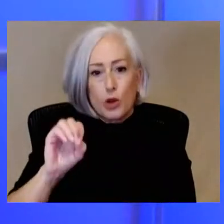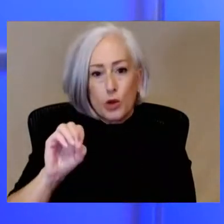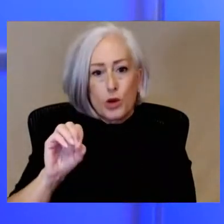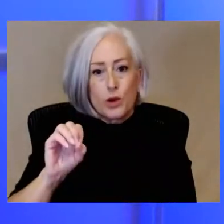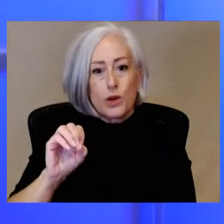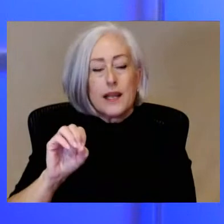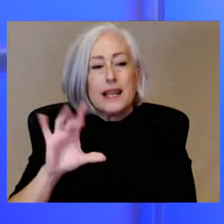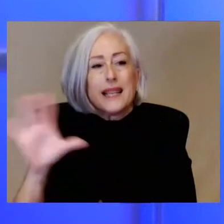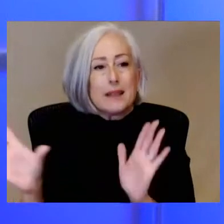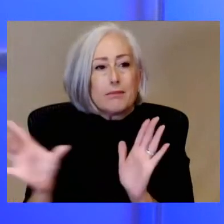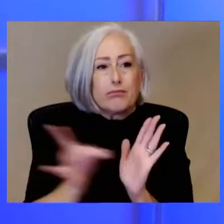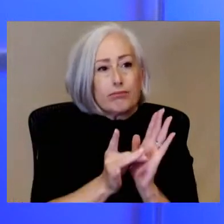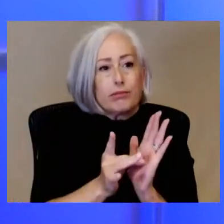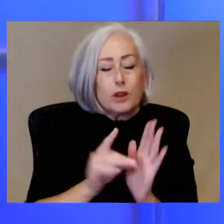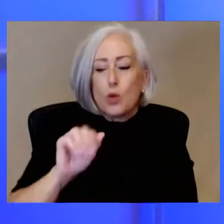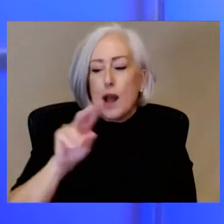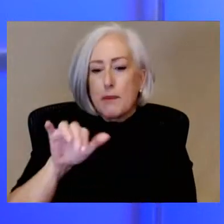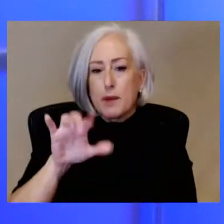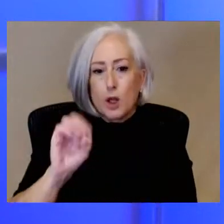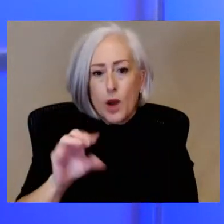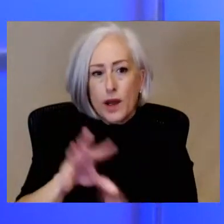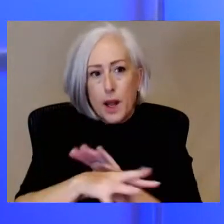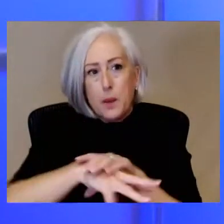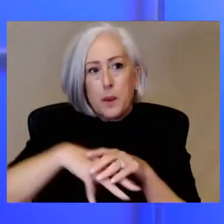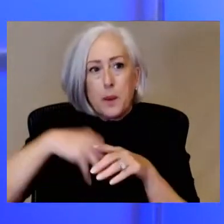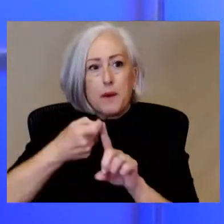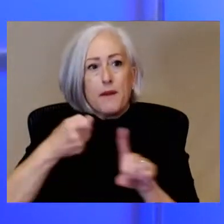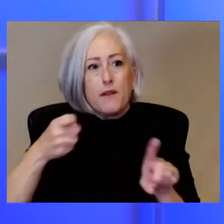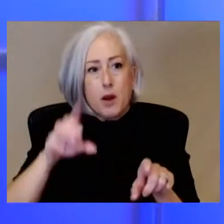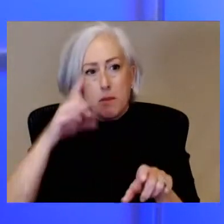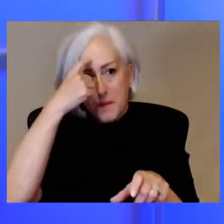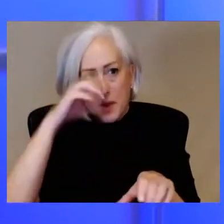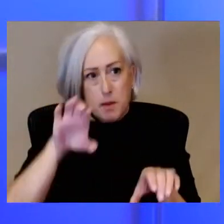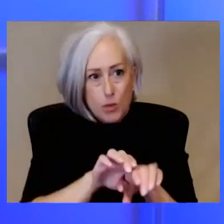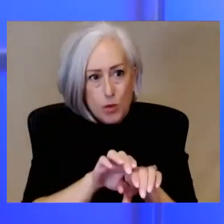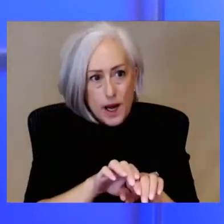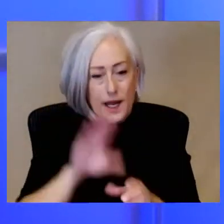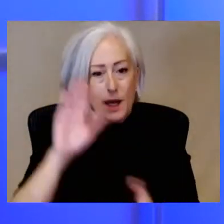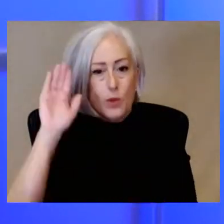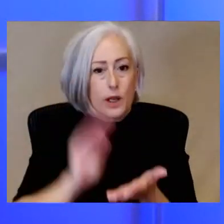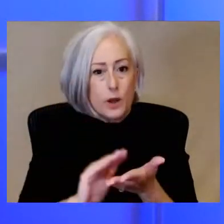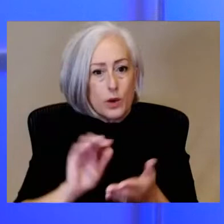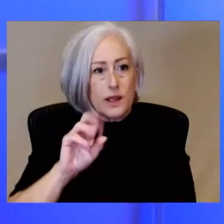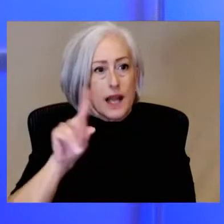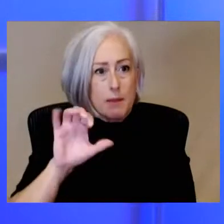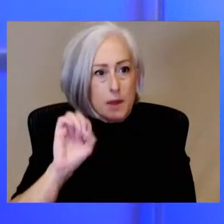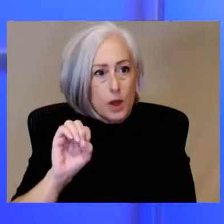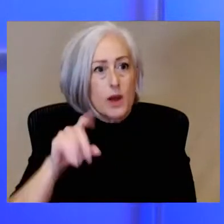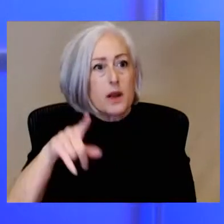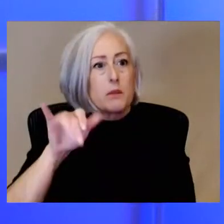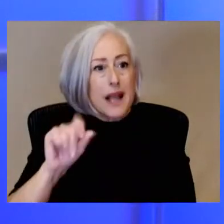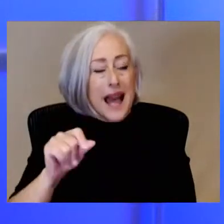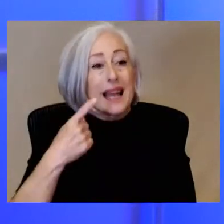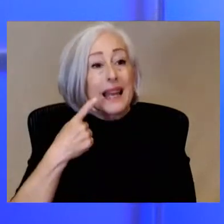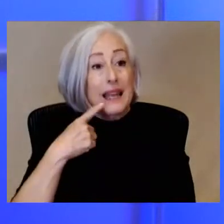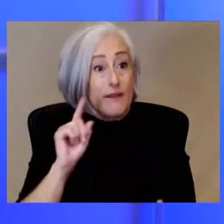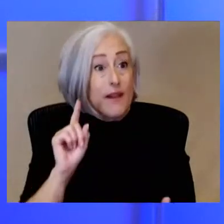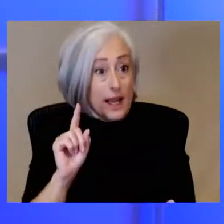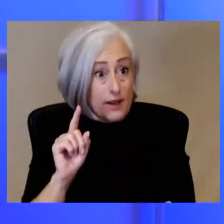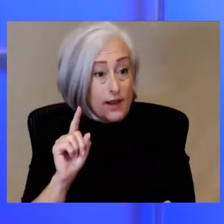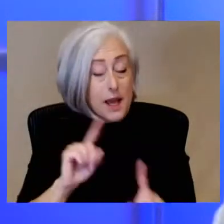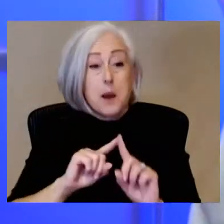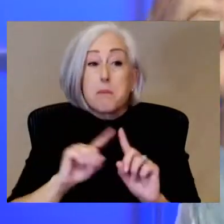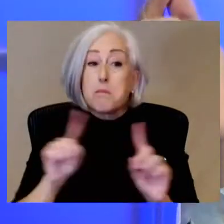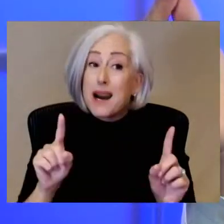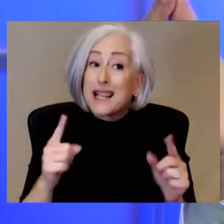it and pulls it out of the brain. And it actually does that, reduces amyloid plaques very effectively. The debate about the drug